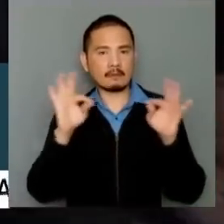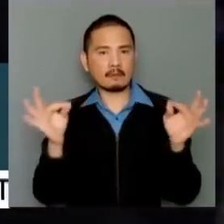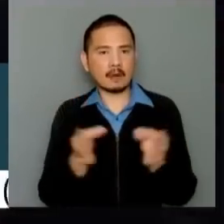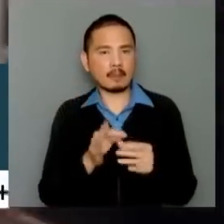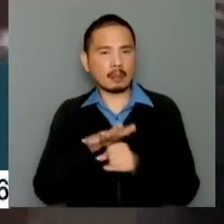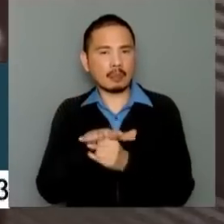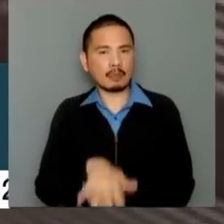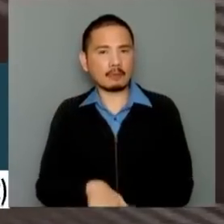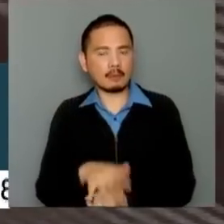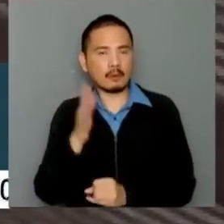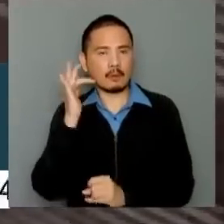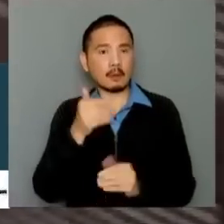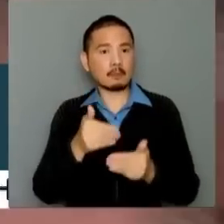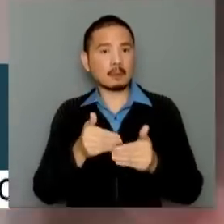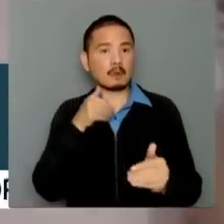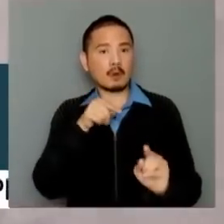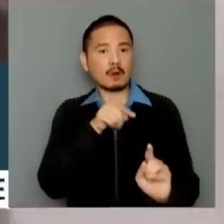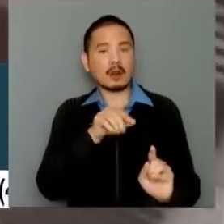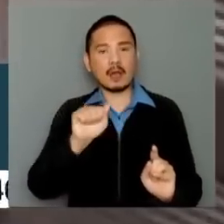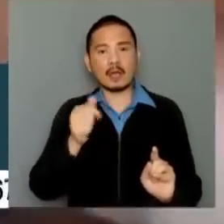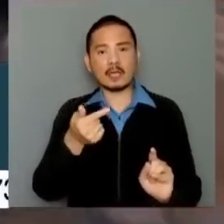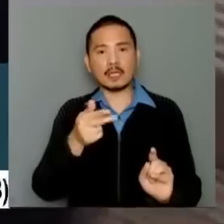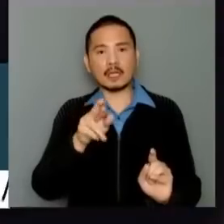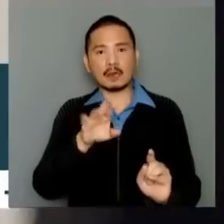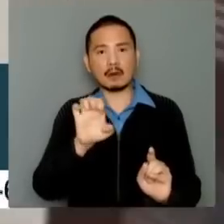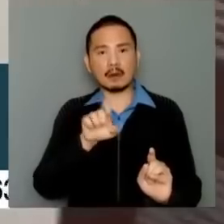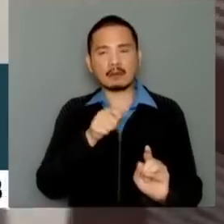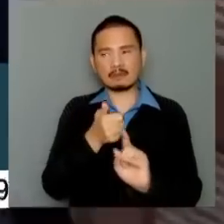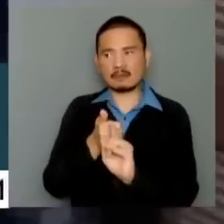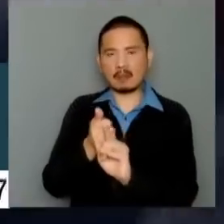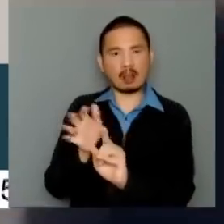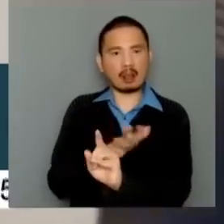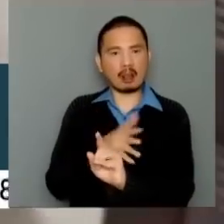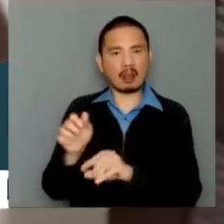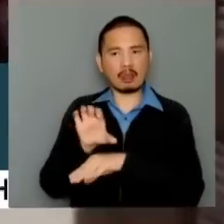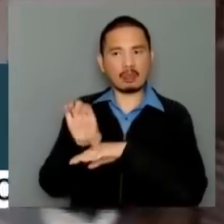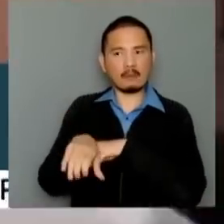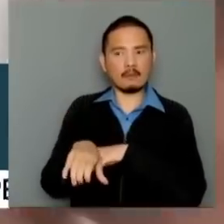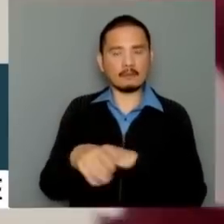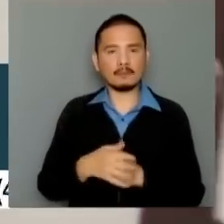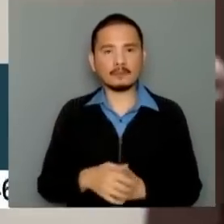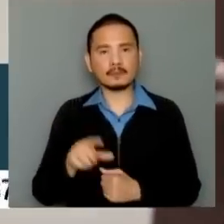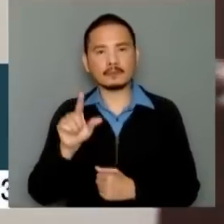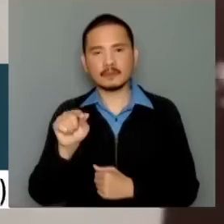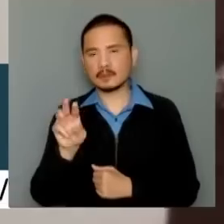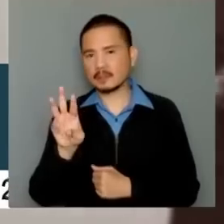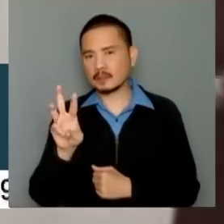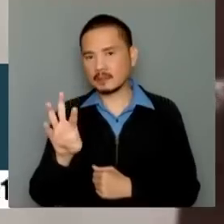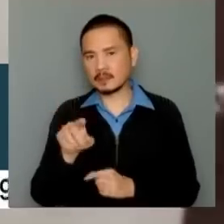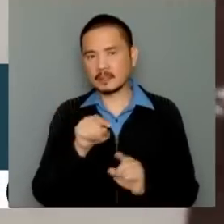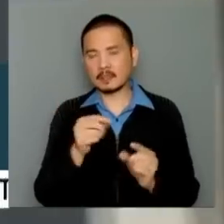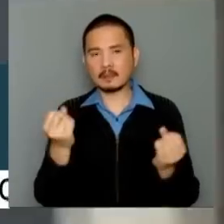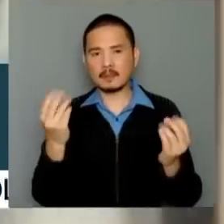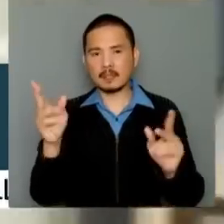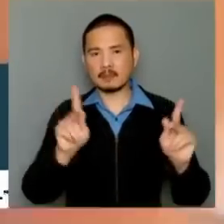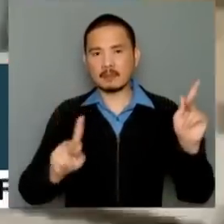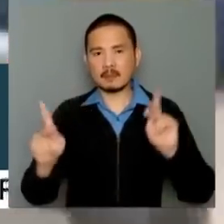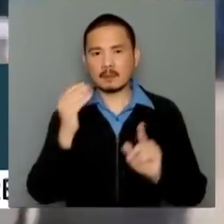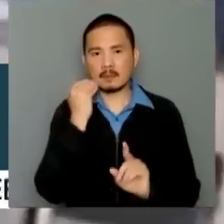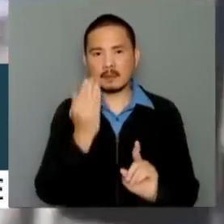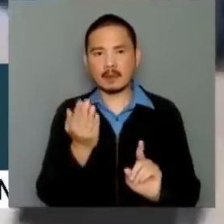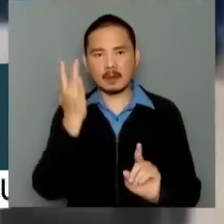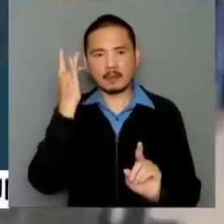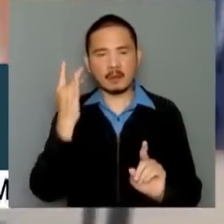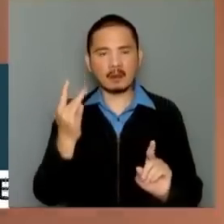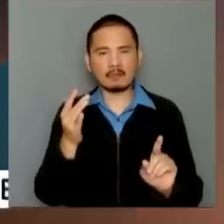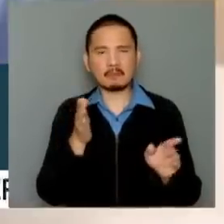then-Justice Secretary Aguirre. De Castro adds Ragos recalled that in 2016, many people died because of the Operation Tukang. The